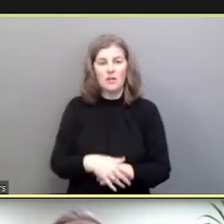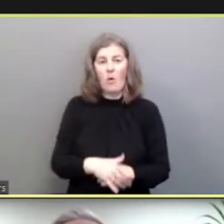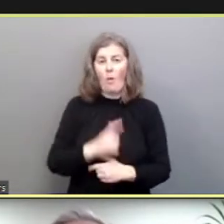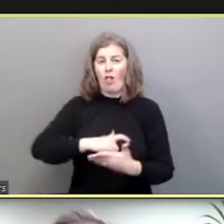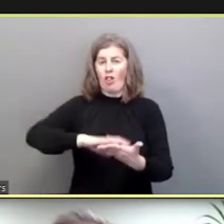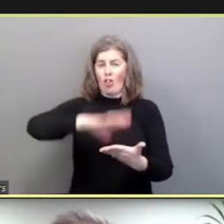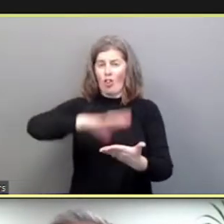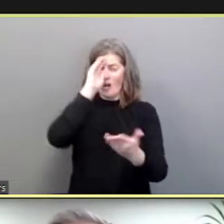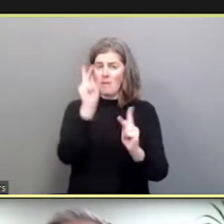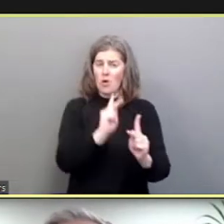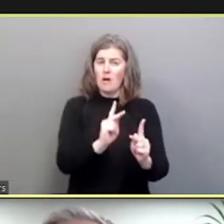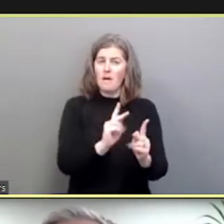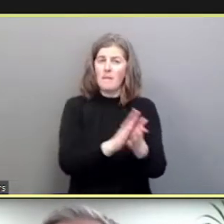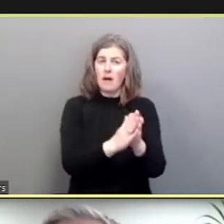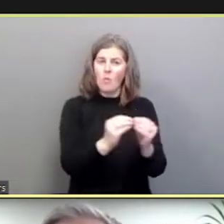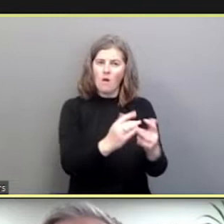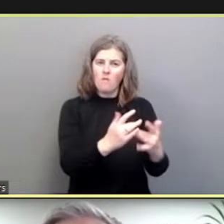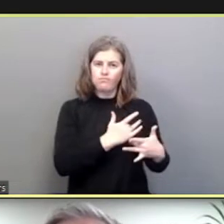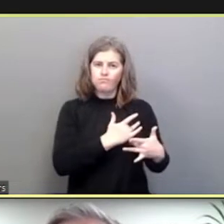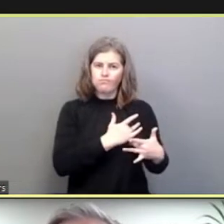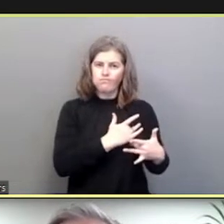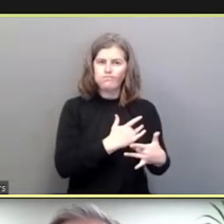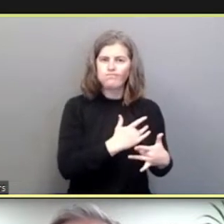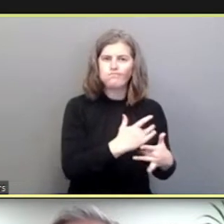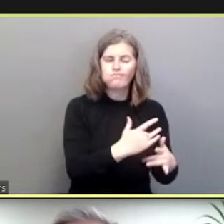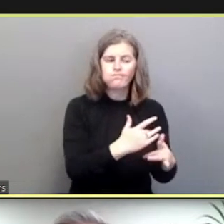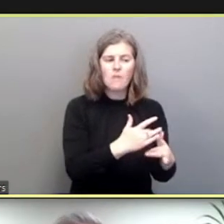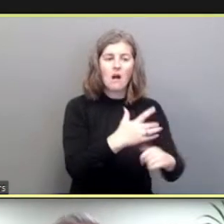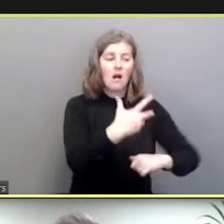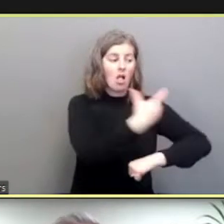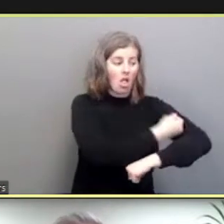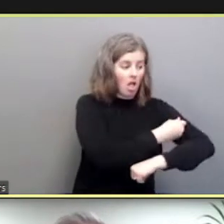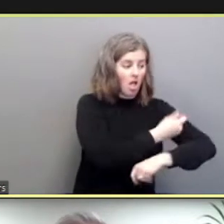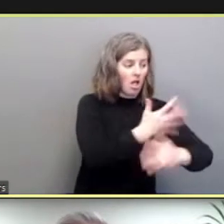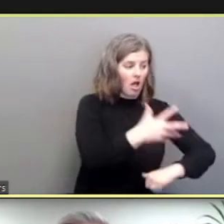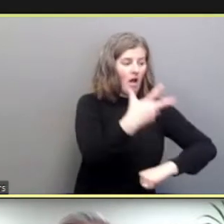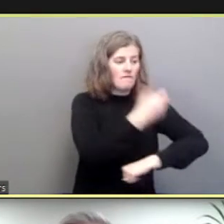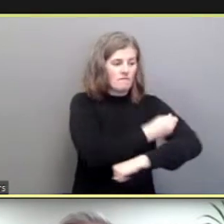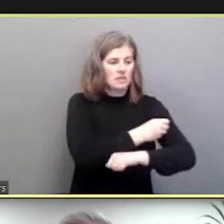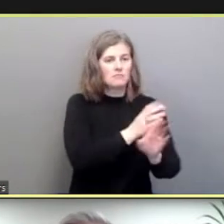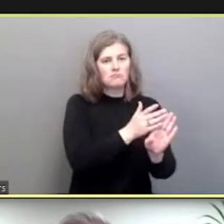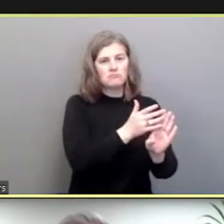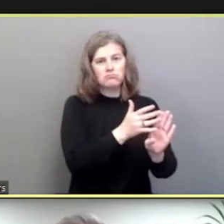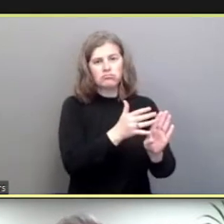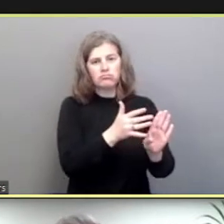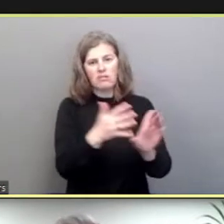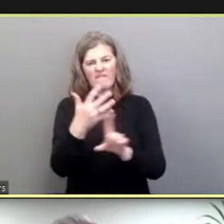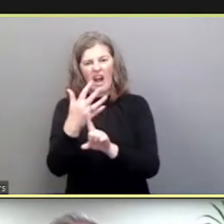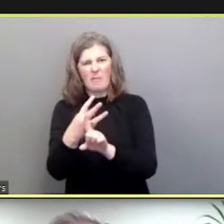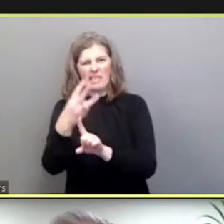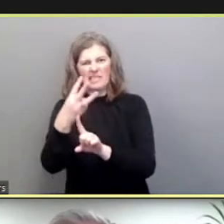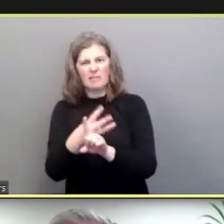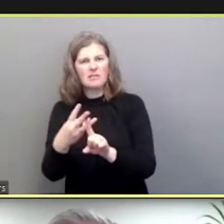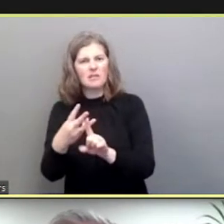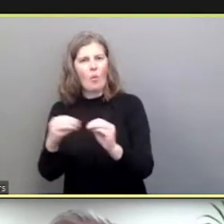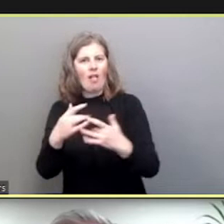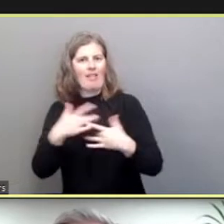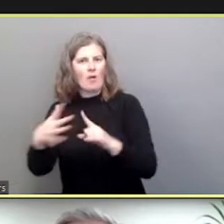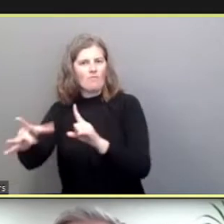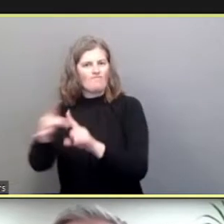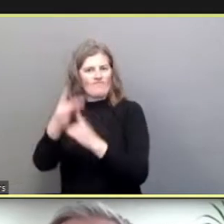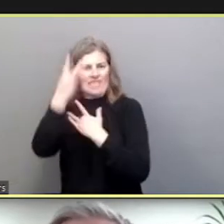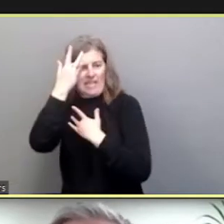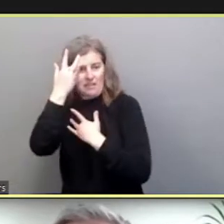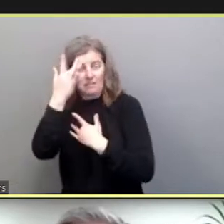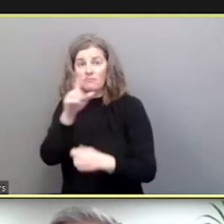becoming more likely to get a vaccine breakthrough infection at about 5.5 months. Now, it turns out that if you